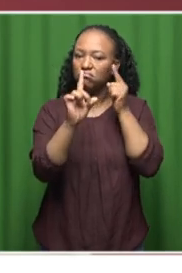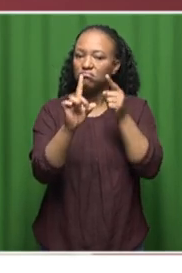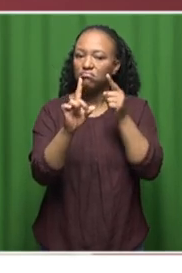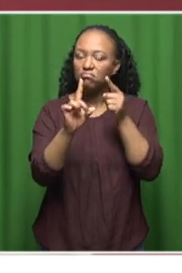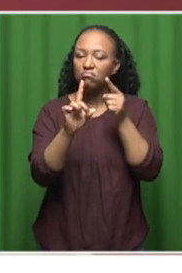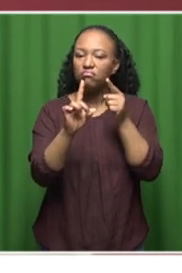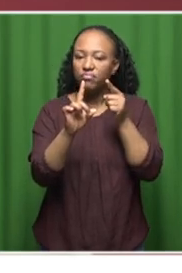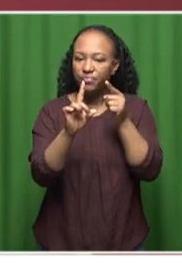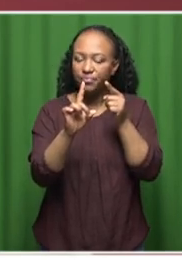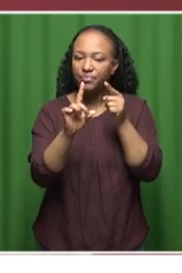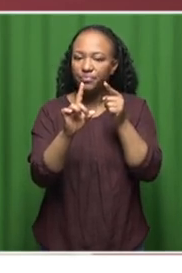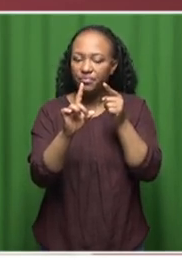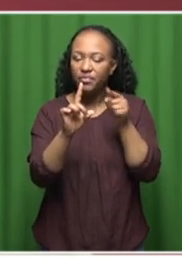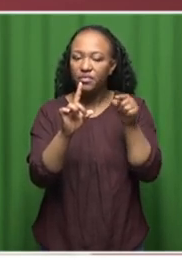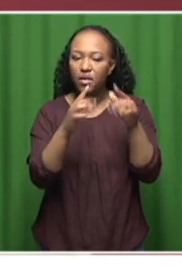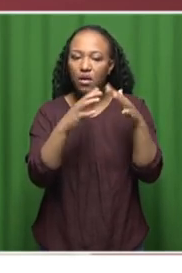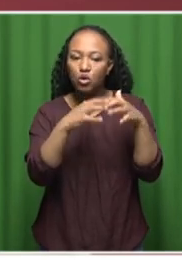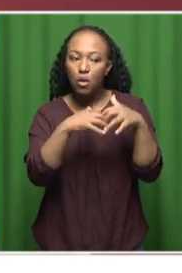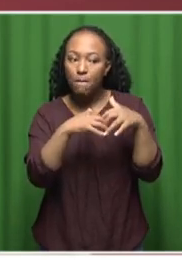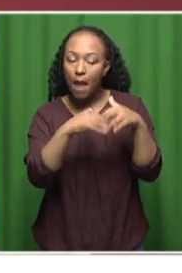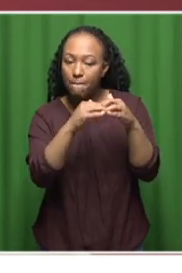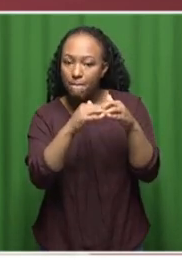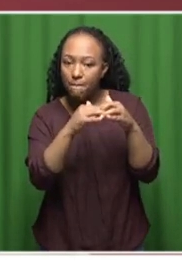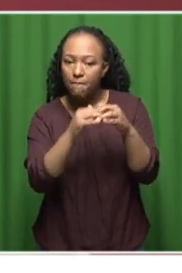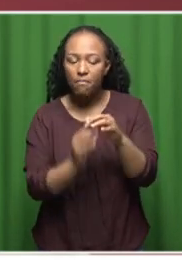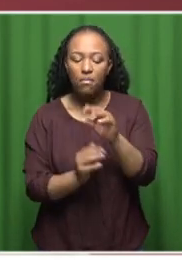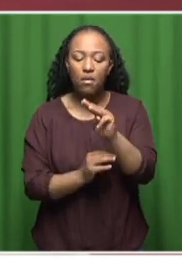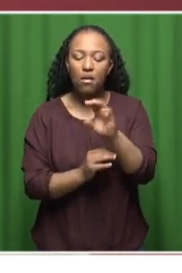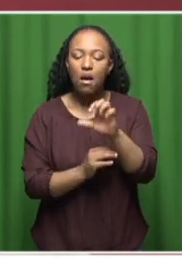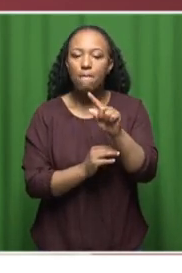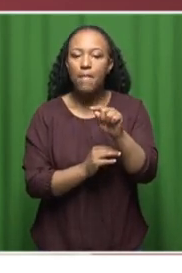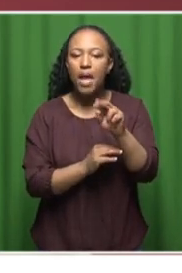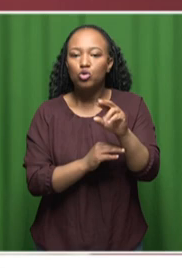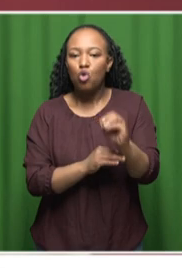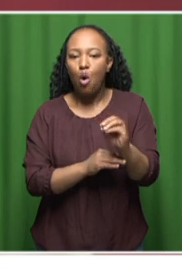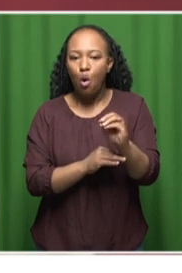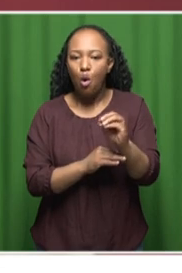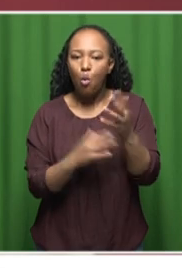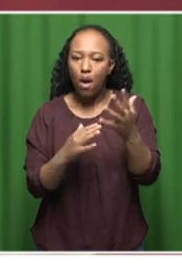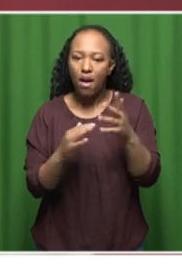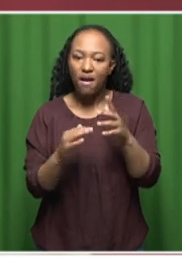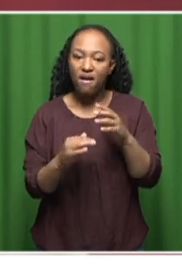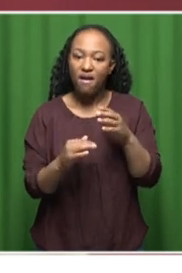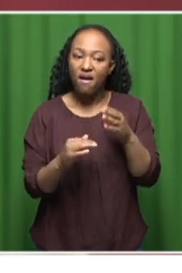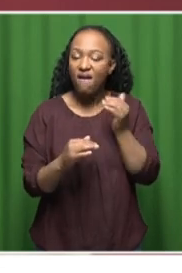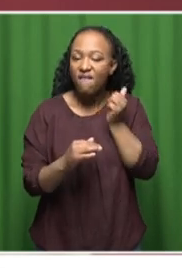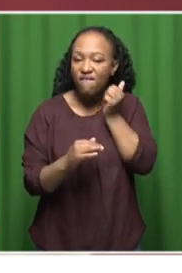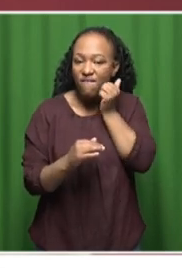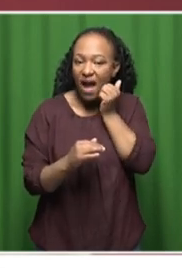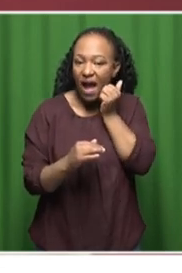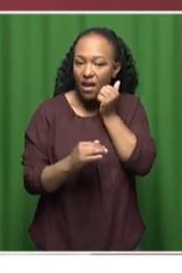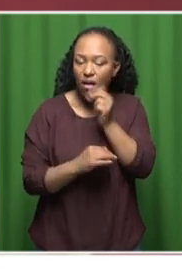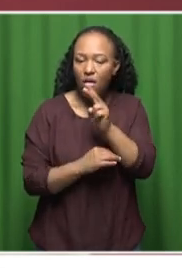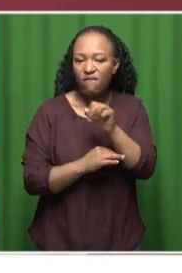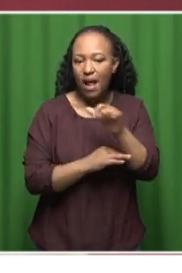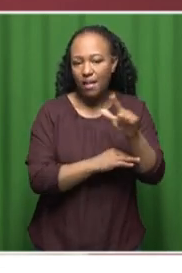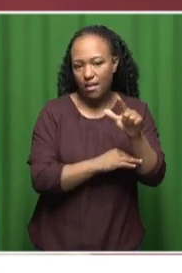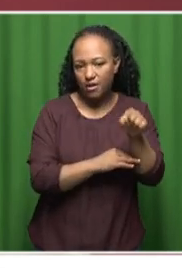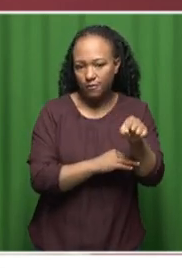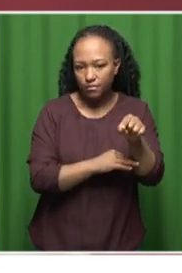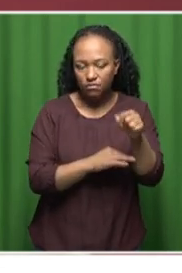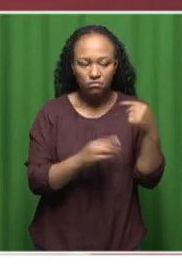create a metropolitan here in the Vaal. Over years, this has to be